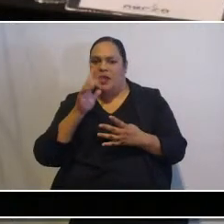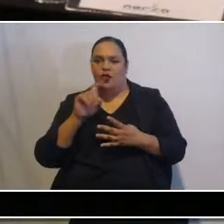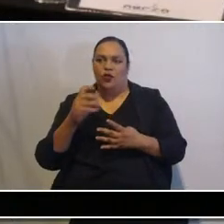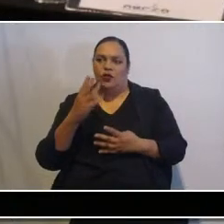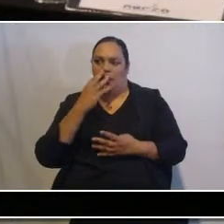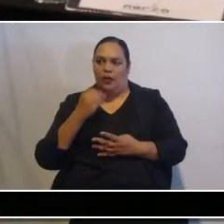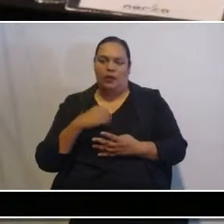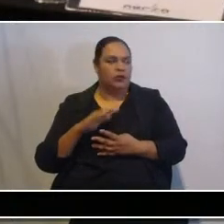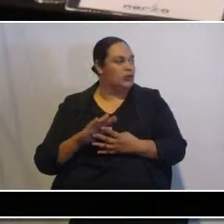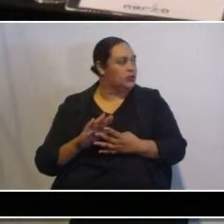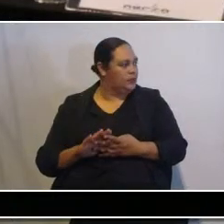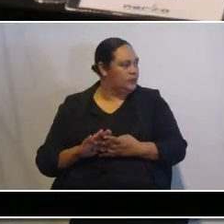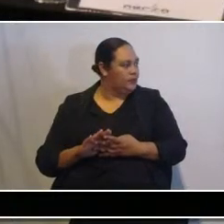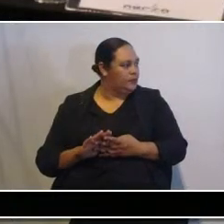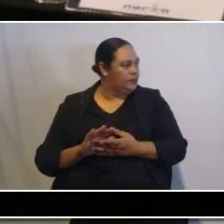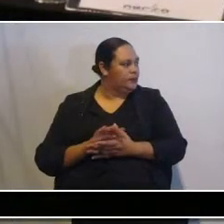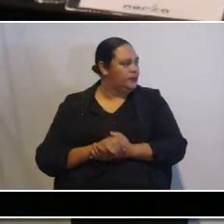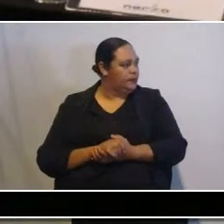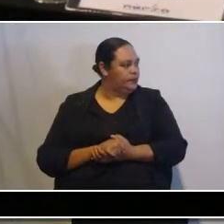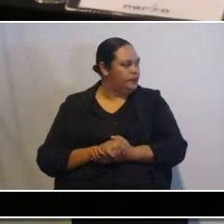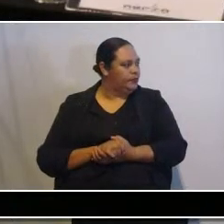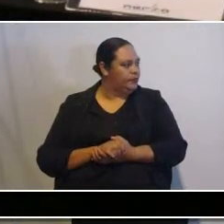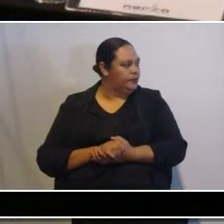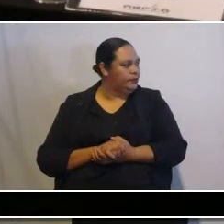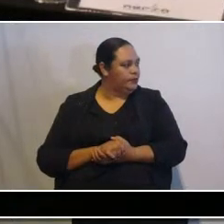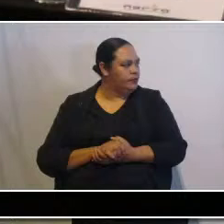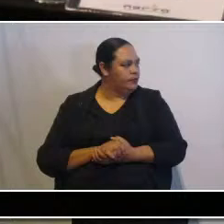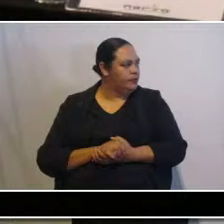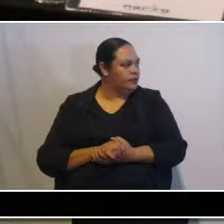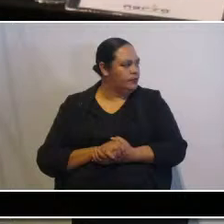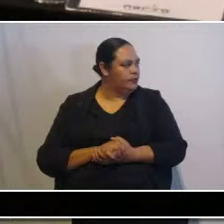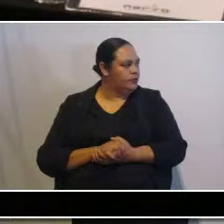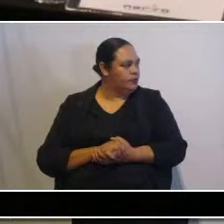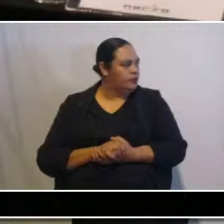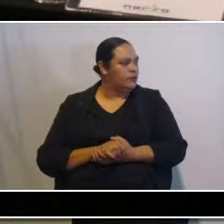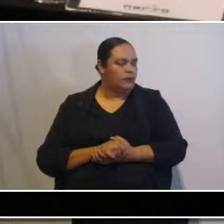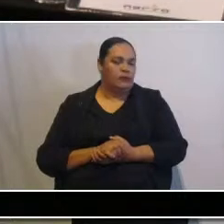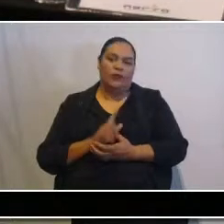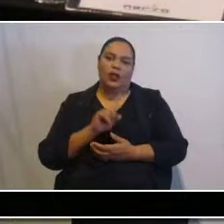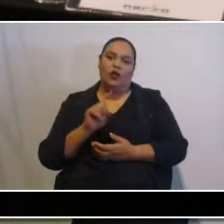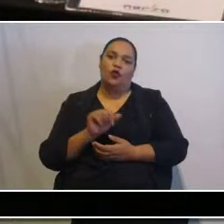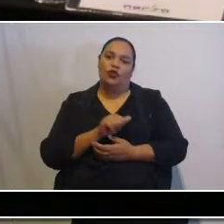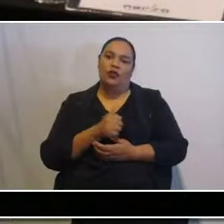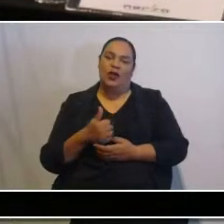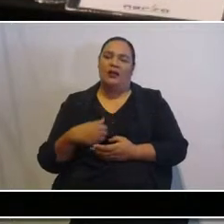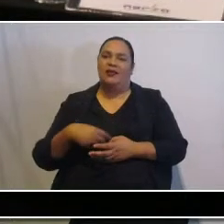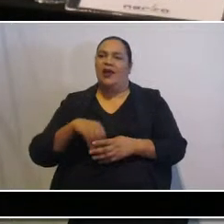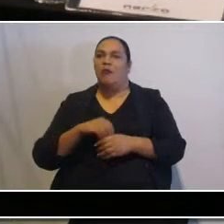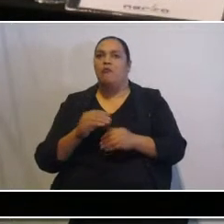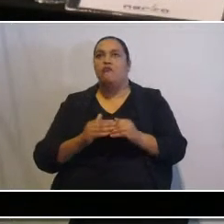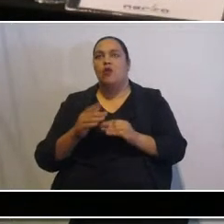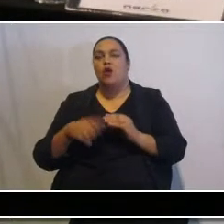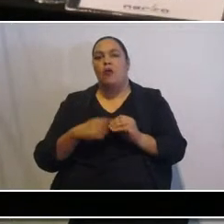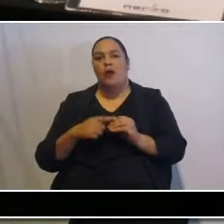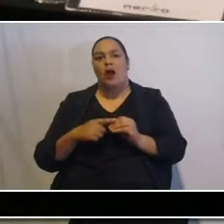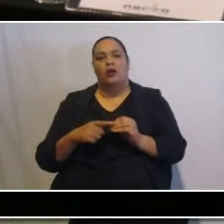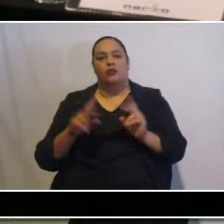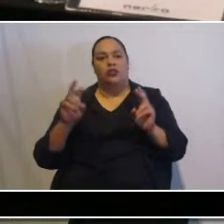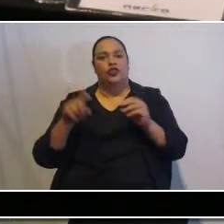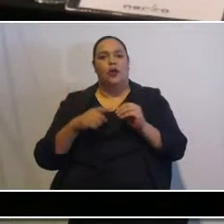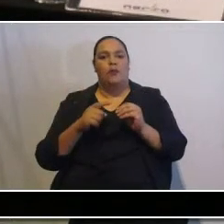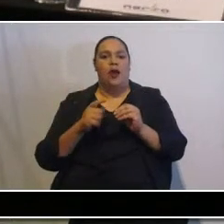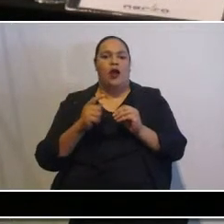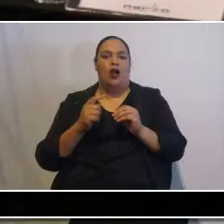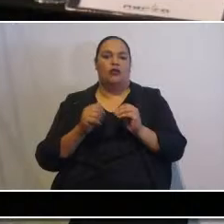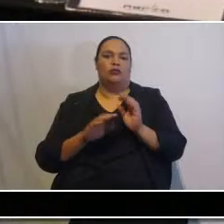questions, right? Okay, all right. So the other questions are really about, I think it's issues of